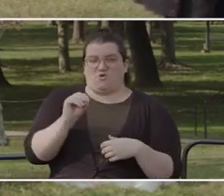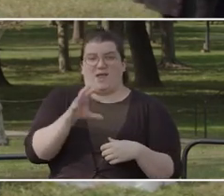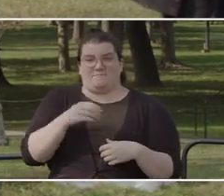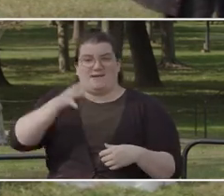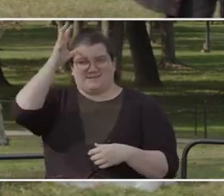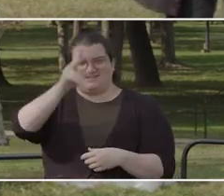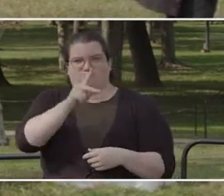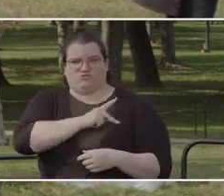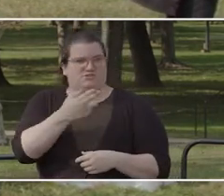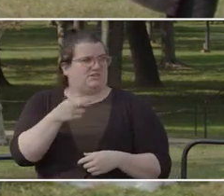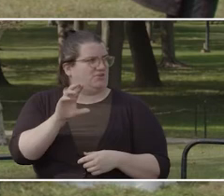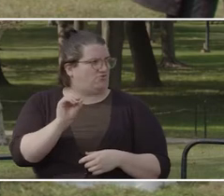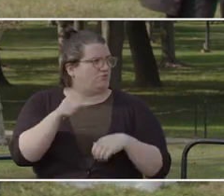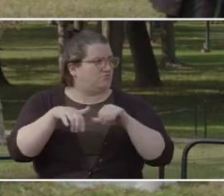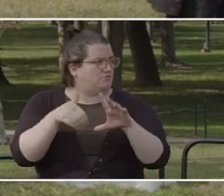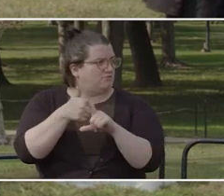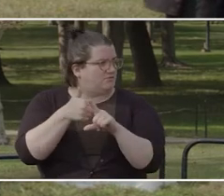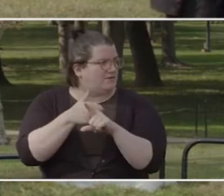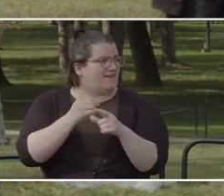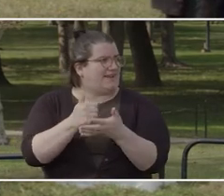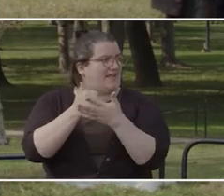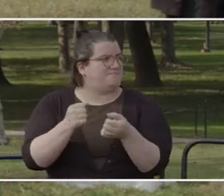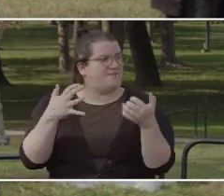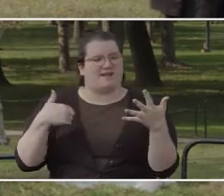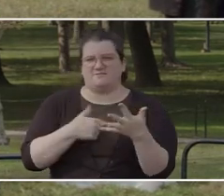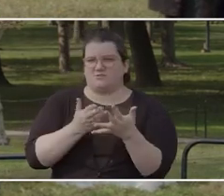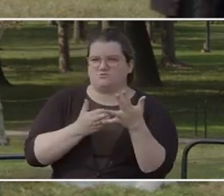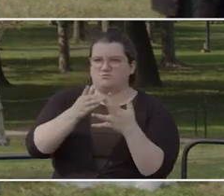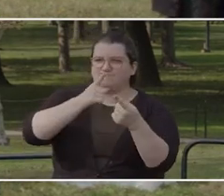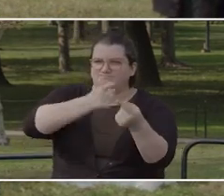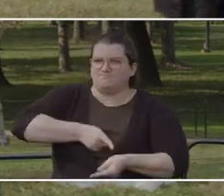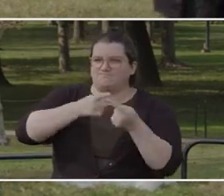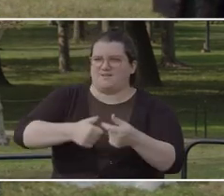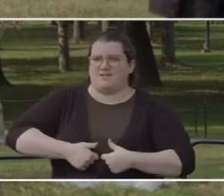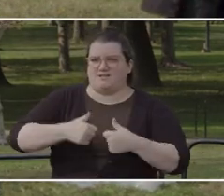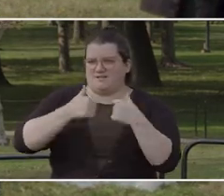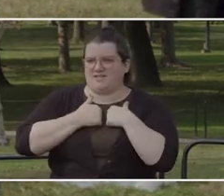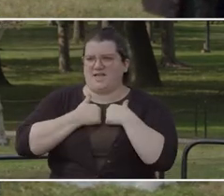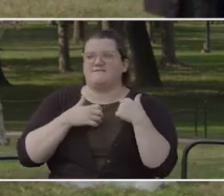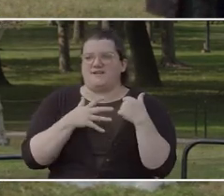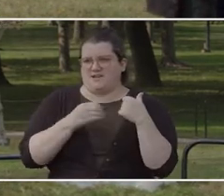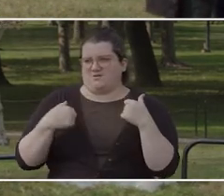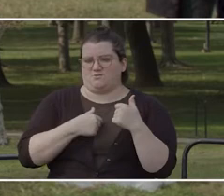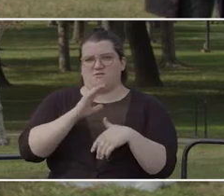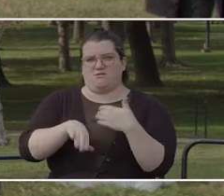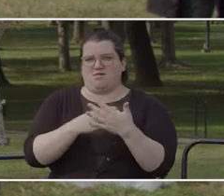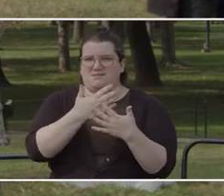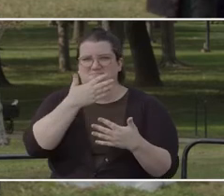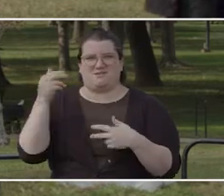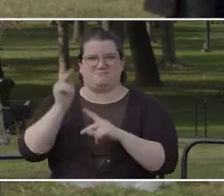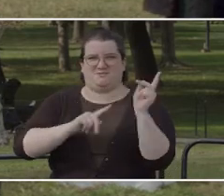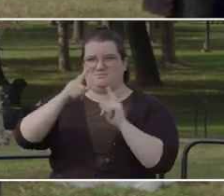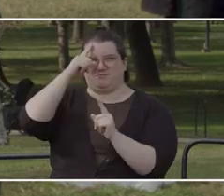Rick gave of himself and helped many of us through life's difficult times when we needed it, and we are all better people because of